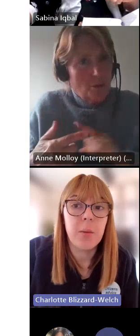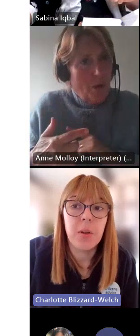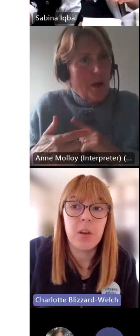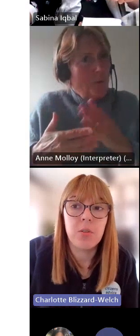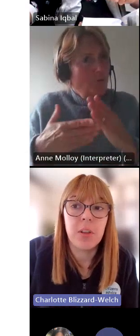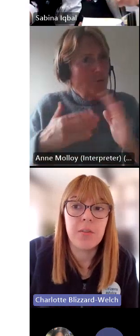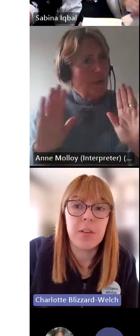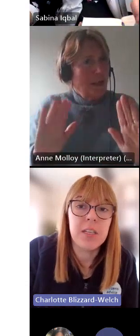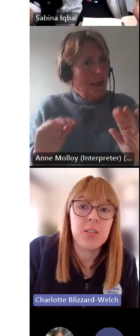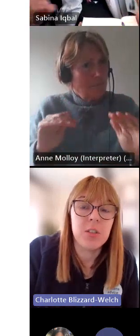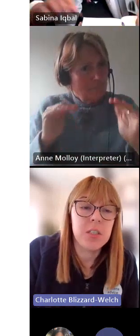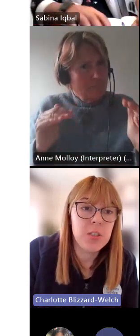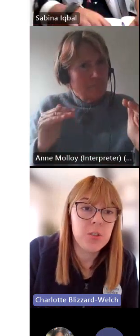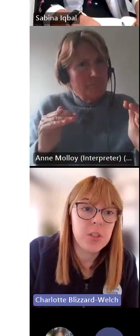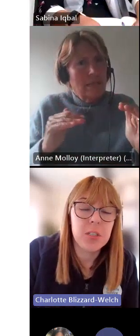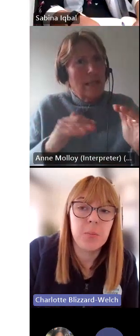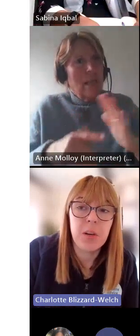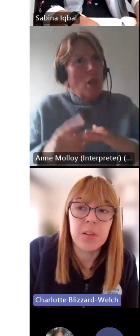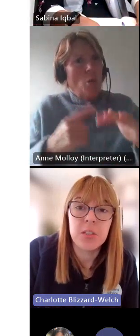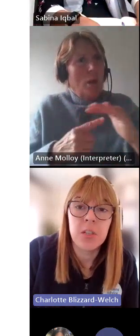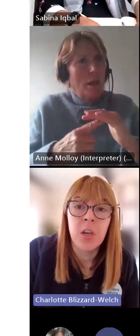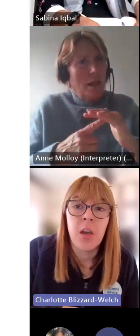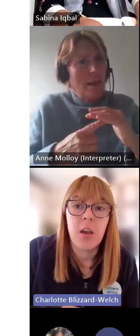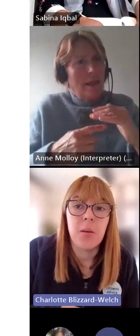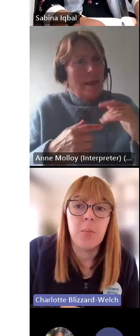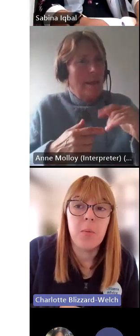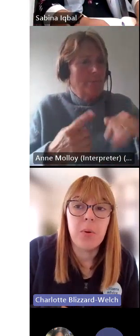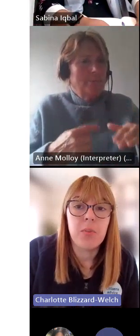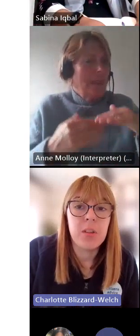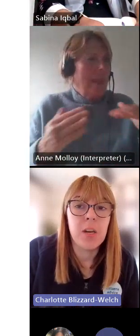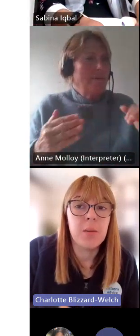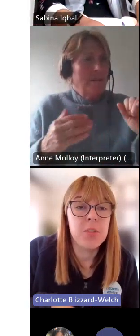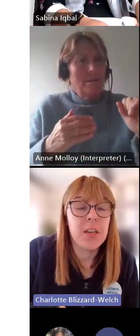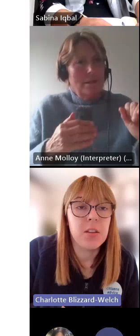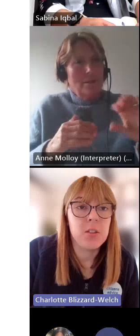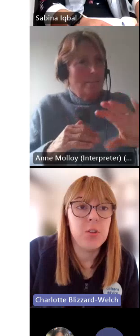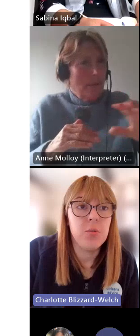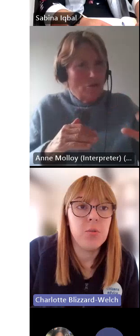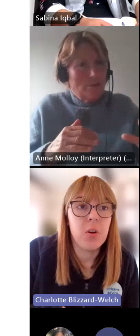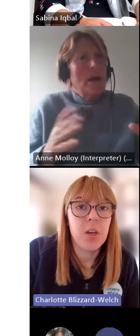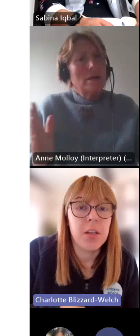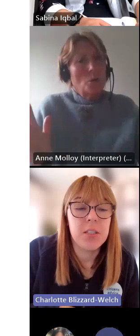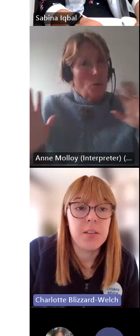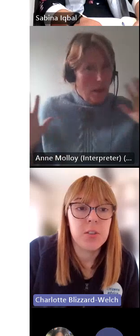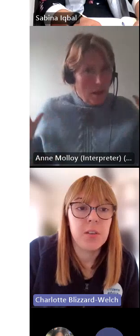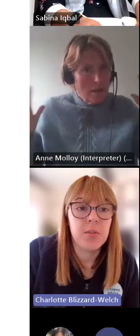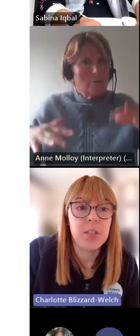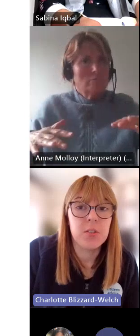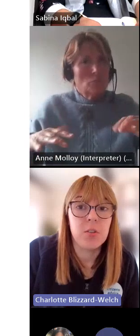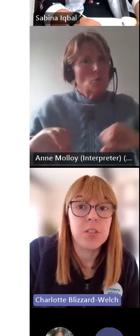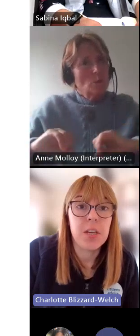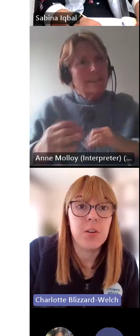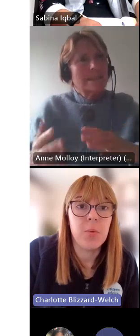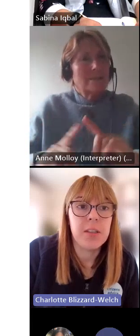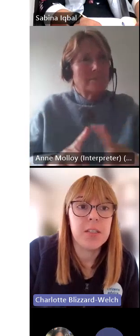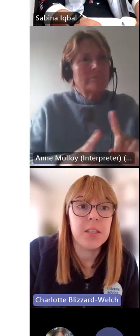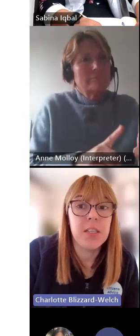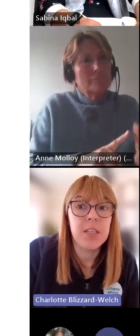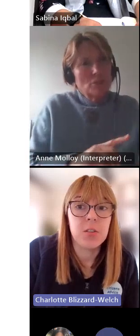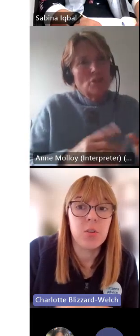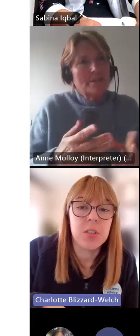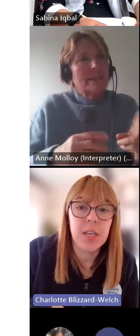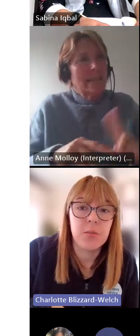really hyper-local level in each of the districts and boroughs, but come together to deliver services on scale where